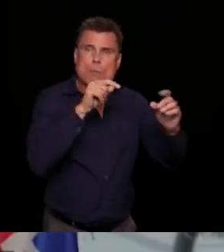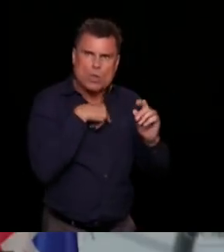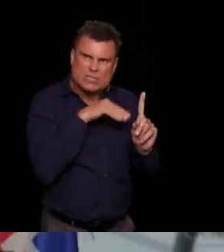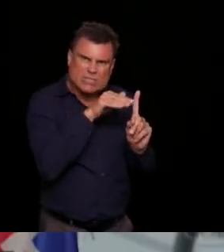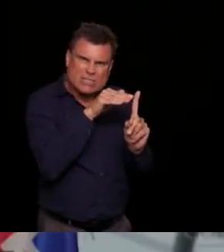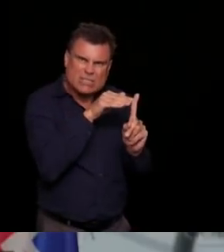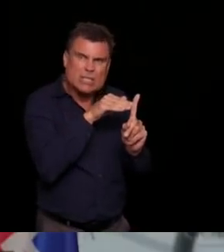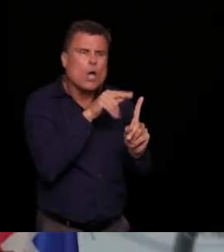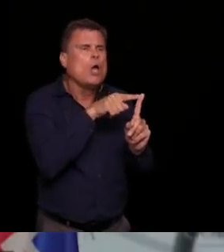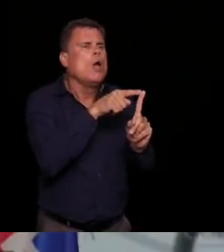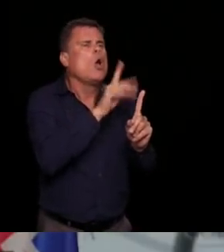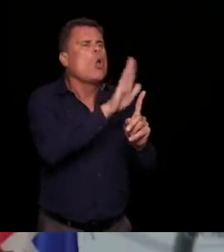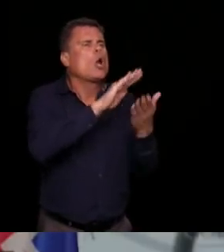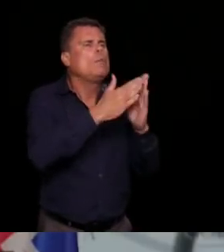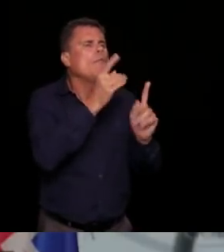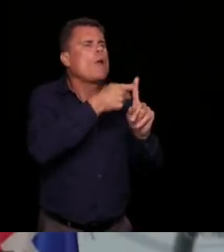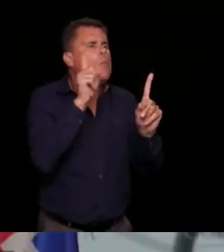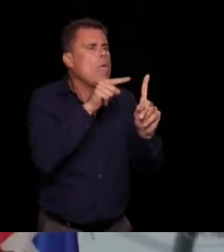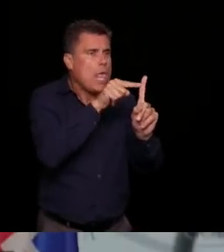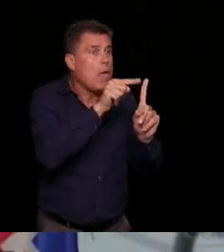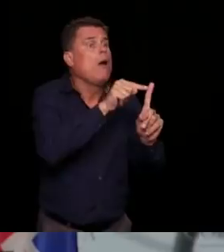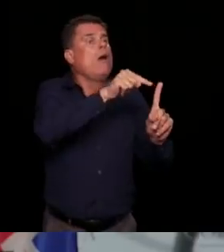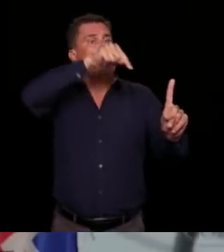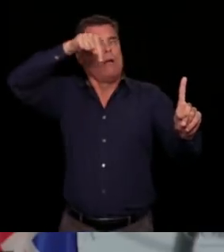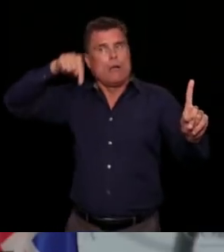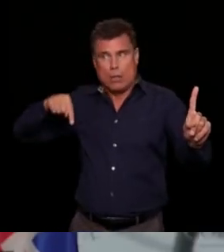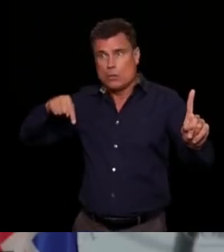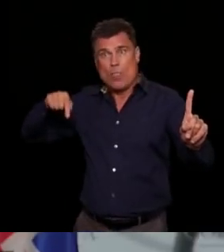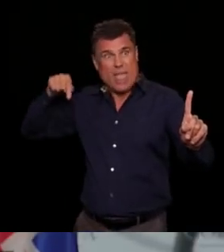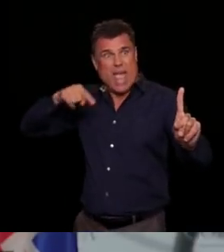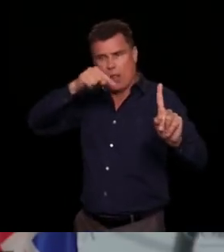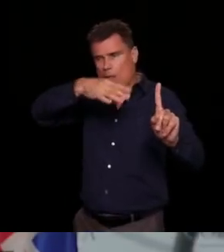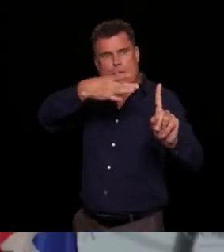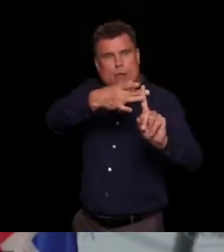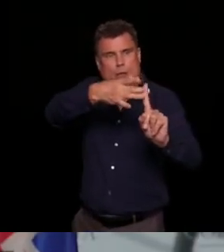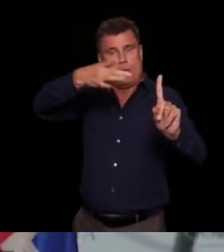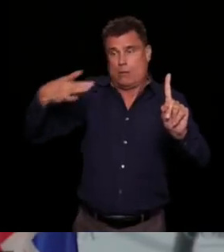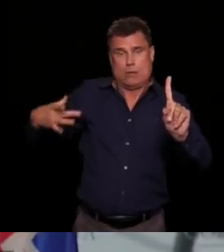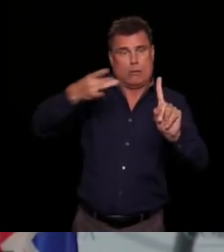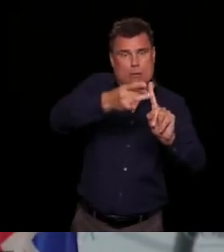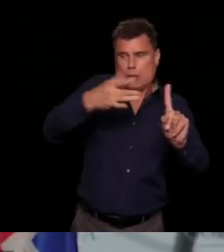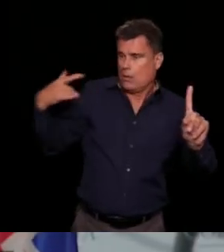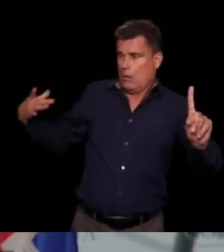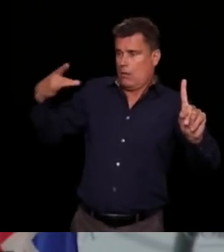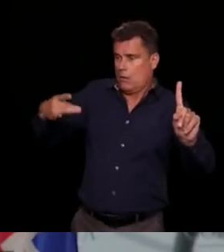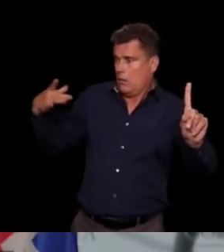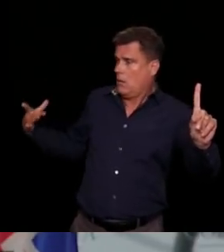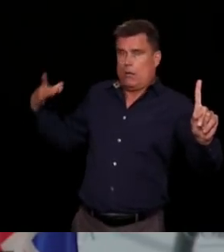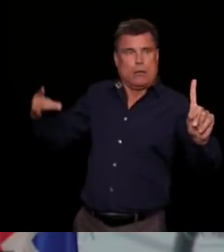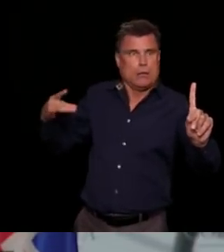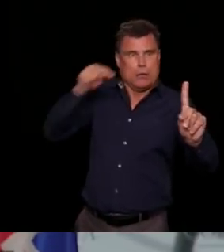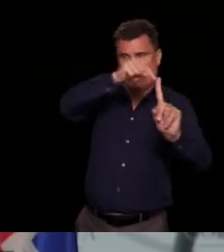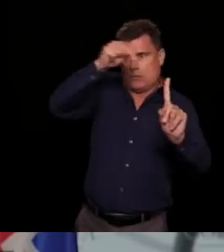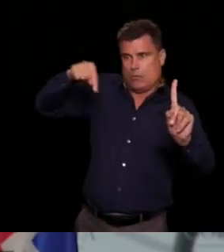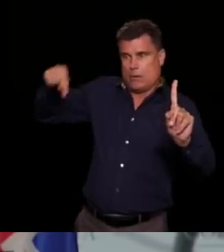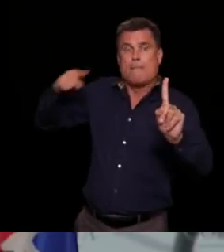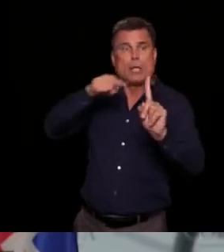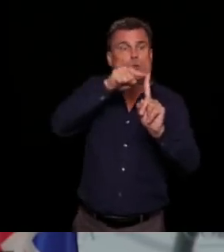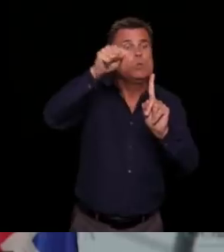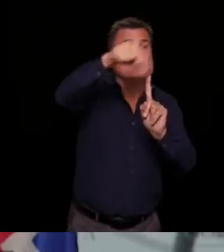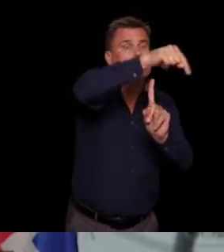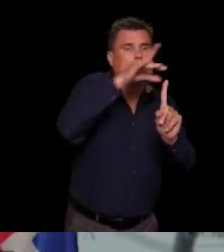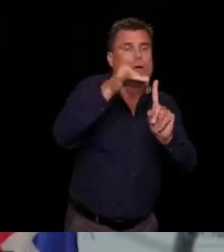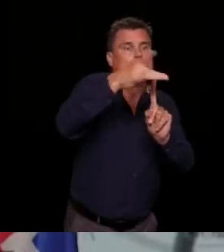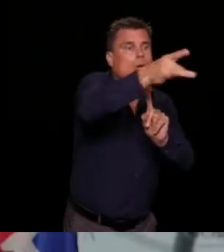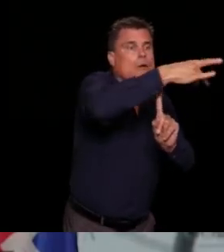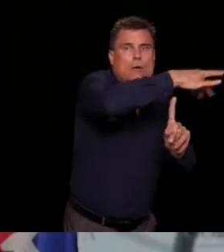then as we conclude the investigation and speak to more contacts, we in British Columbia throughout this pandemic have been